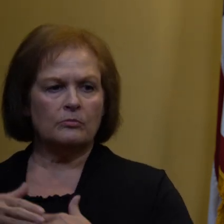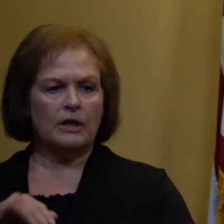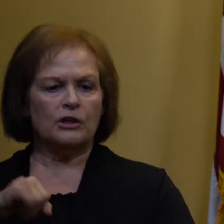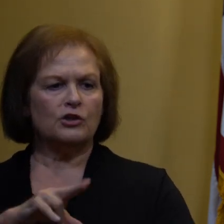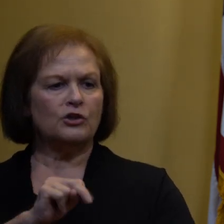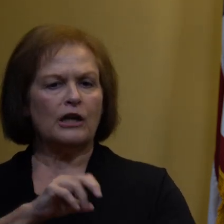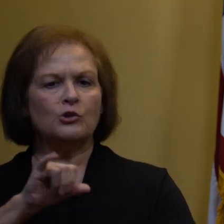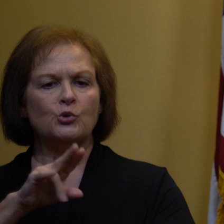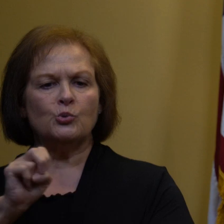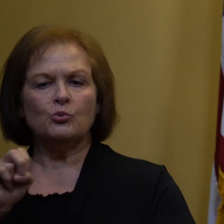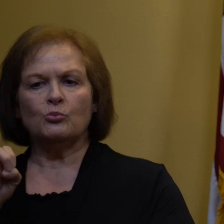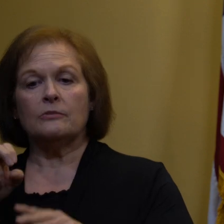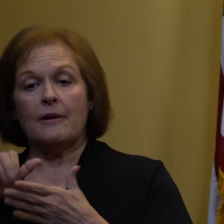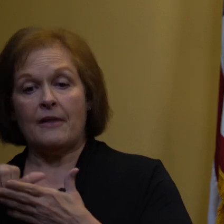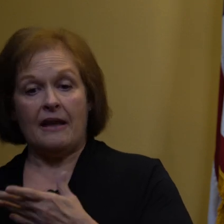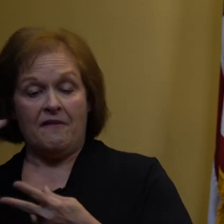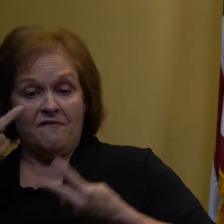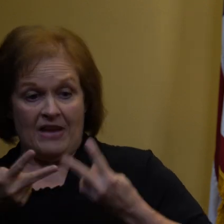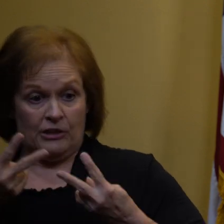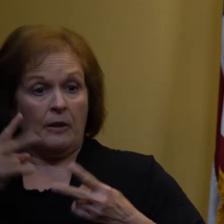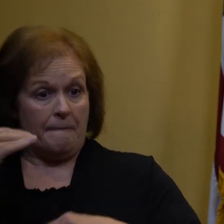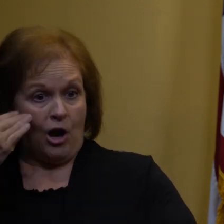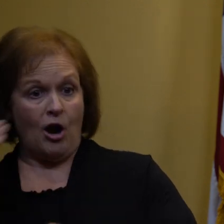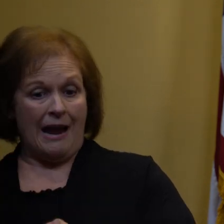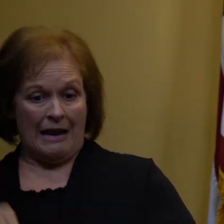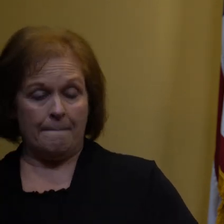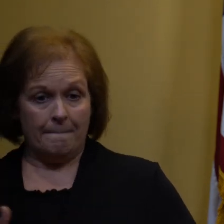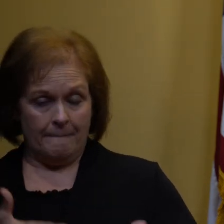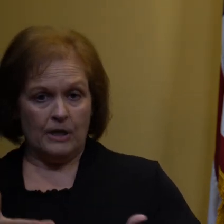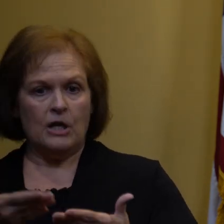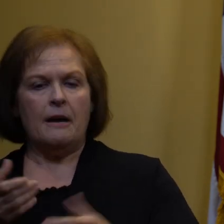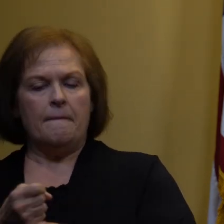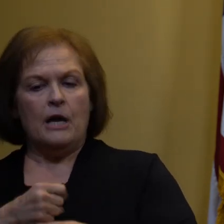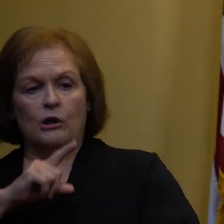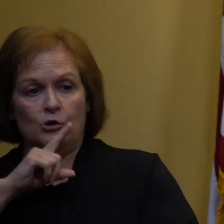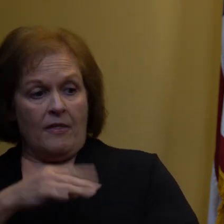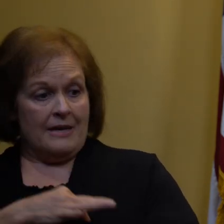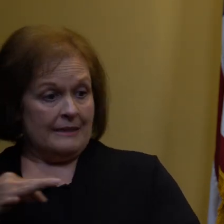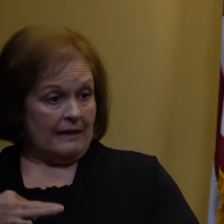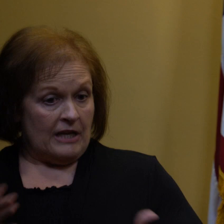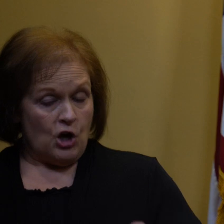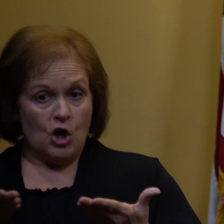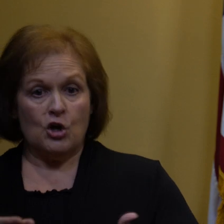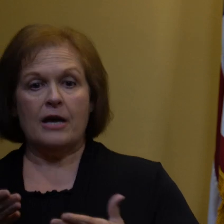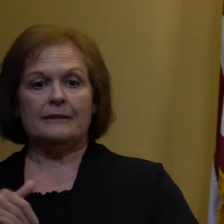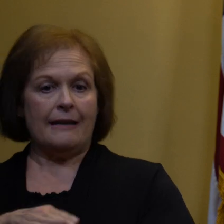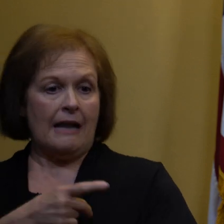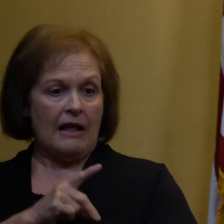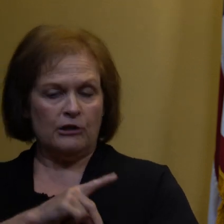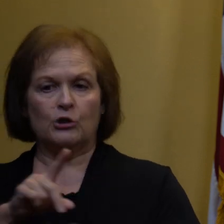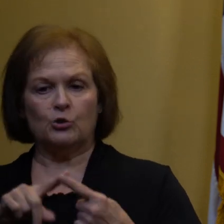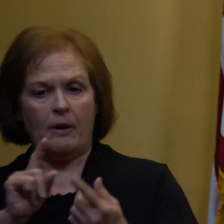Jeanju. They paid a special visit, the mayor did, in terms of making sure the staff was present, sent a delegation